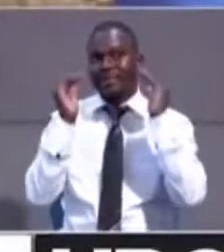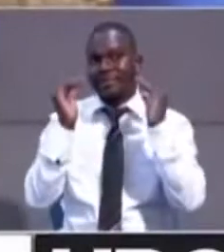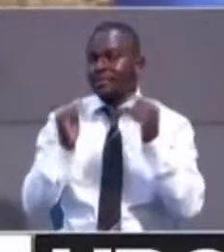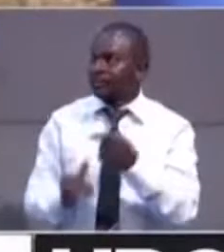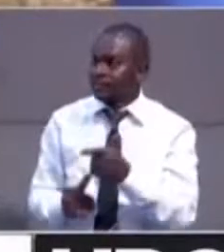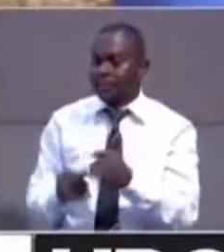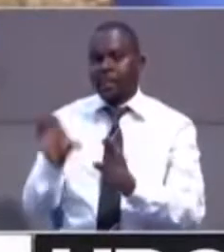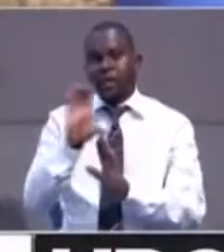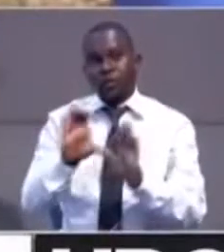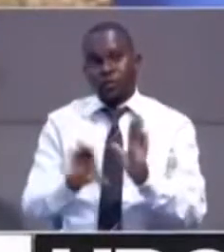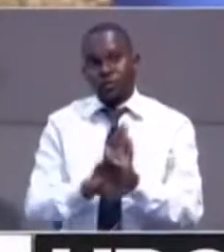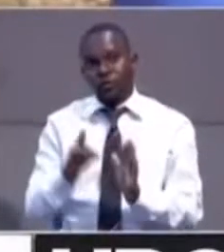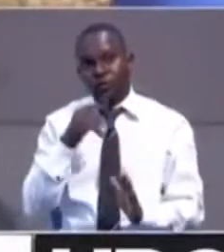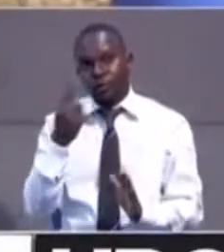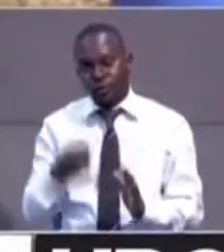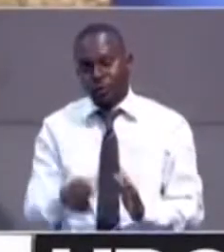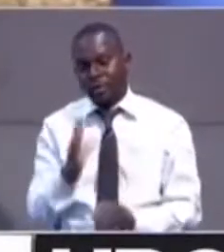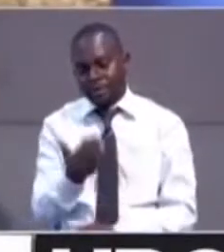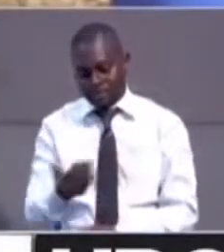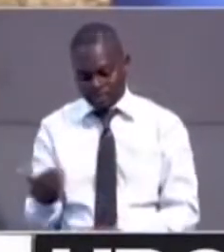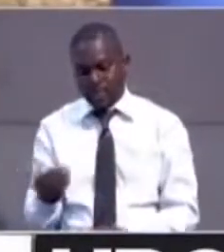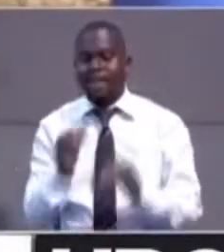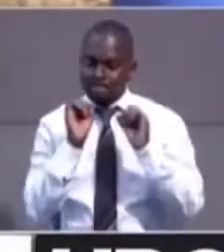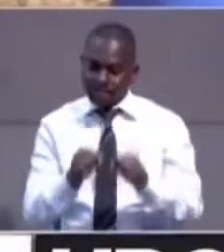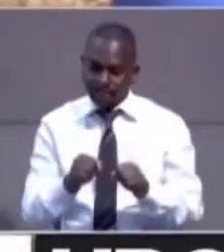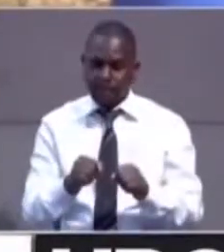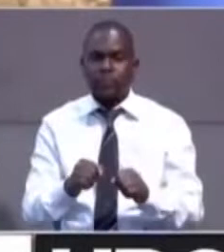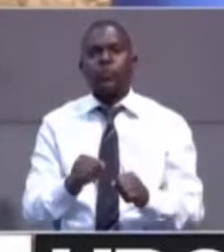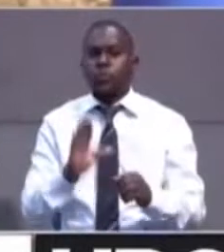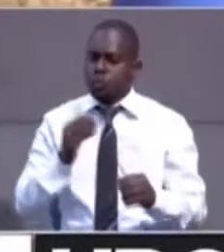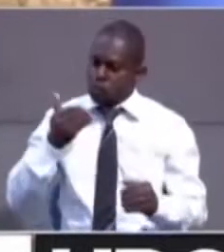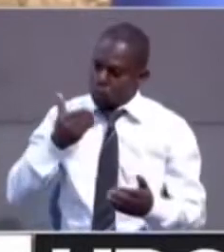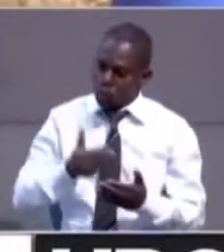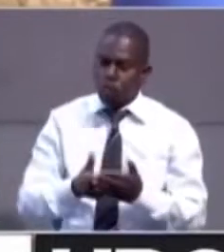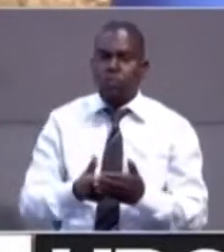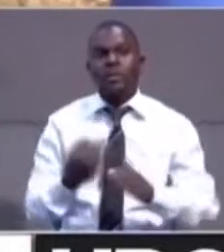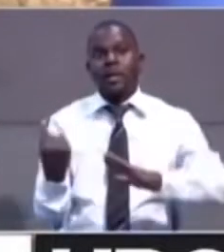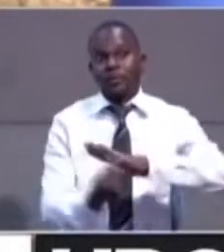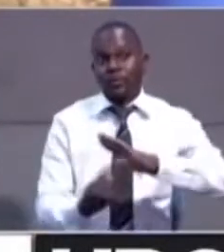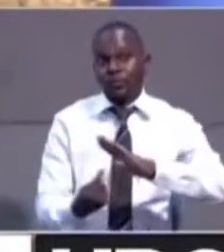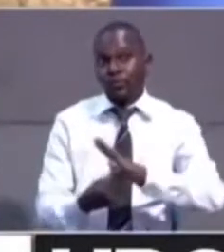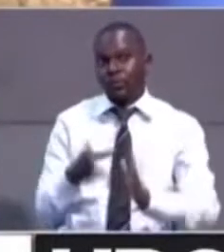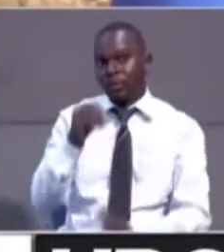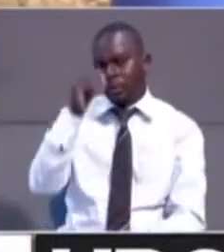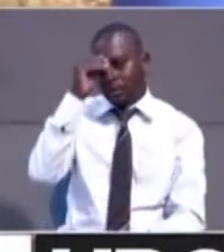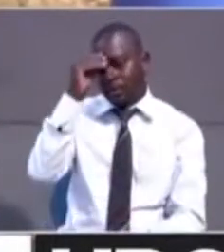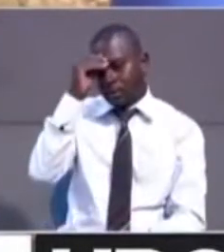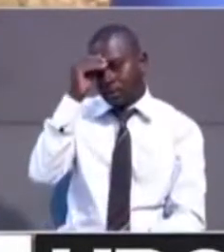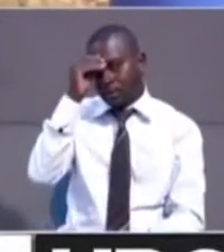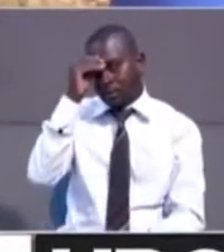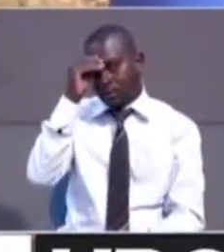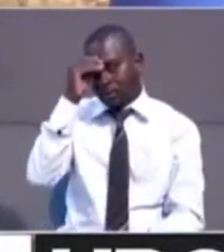stressed. The Constitution, of course, says children are entitled to favorable conditions to education.